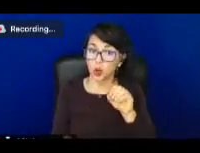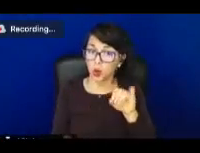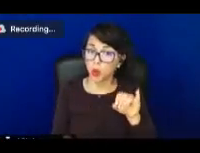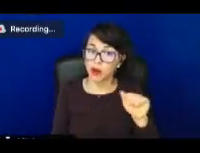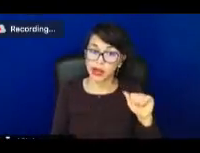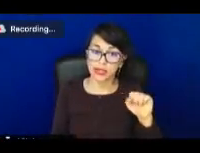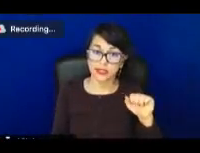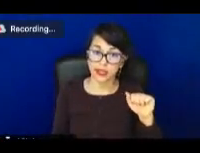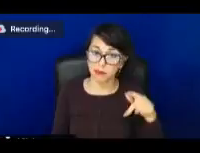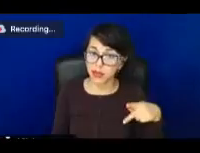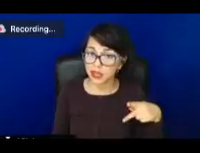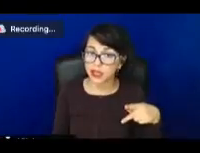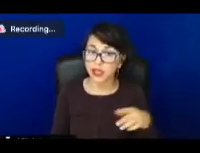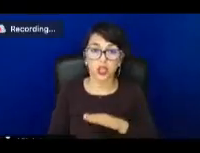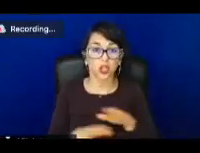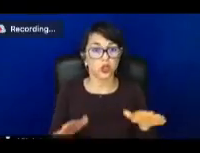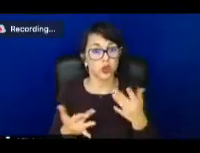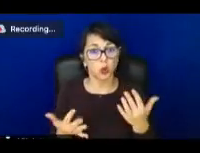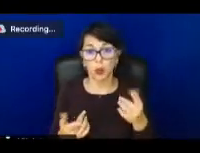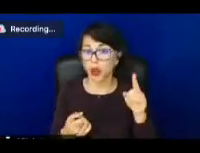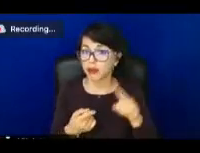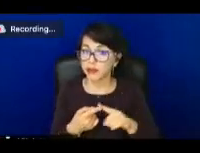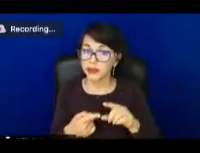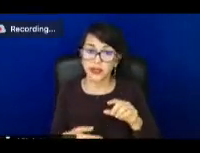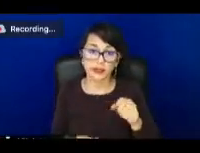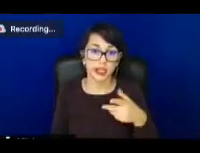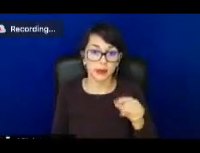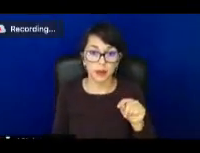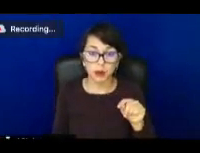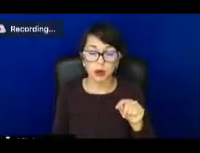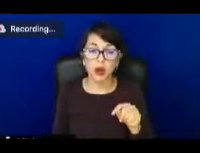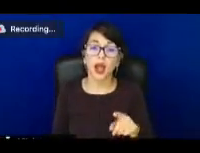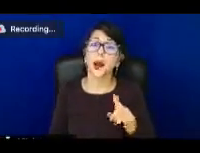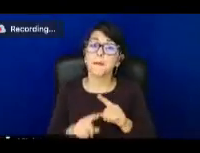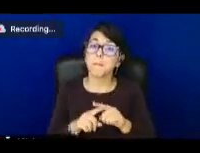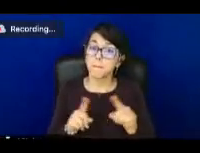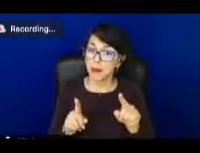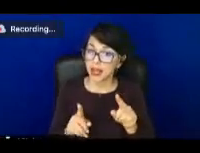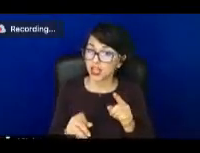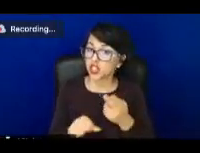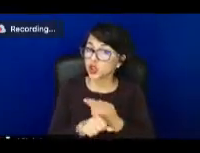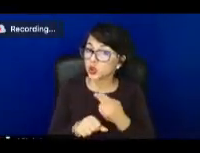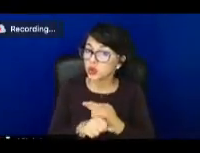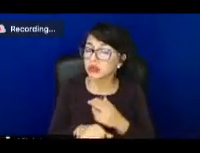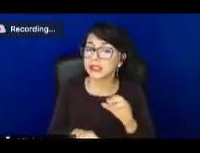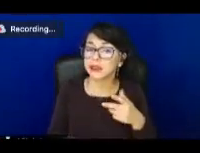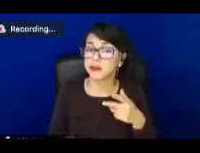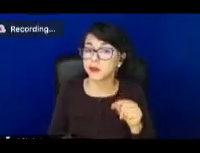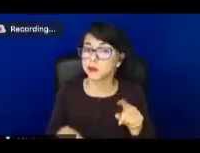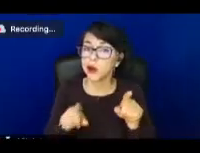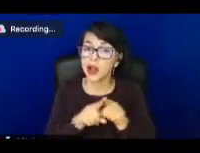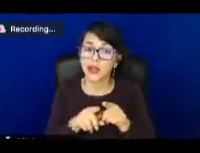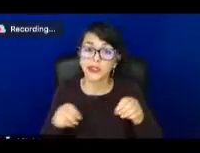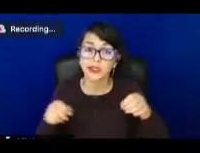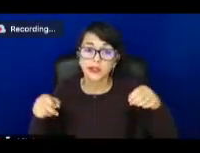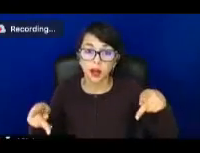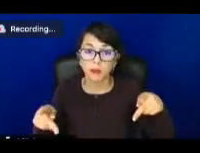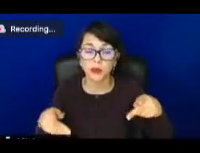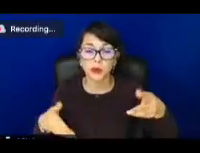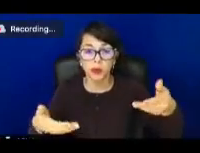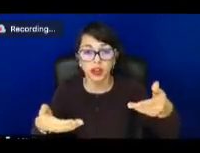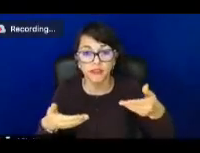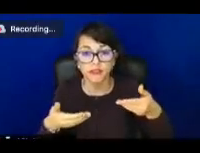and not wait till September, and use September as a way to invite individuals and entities where we may